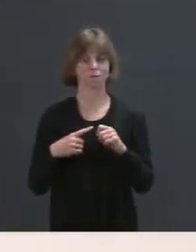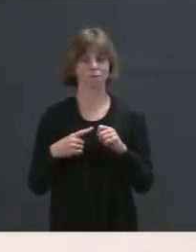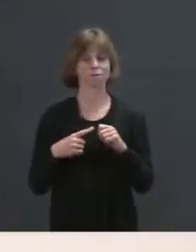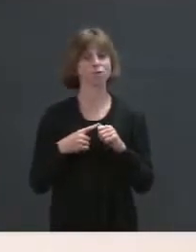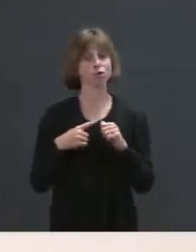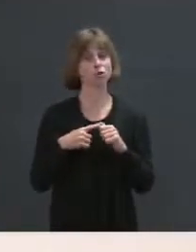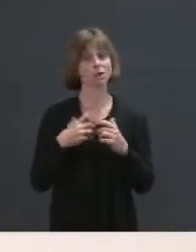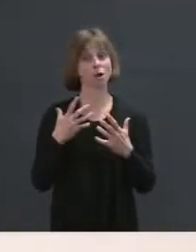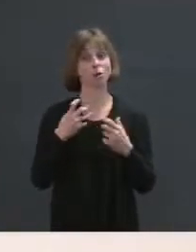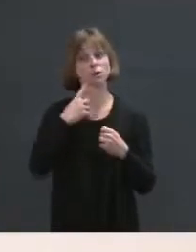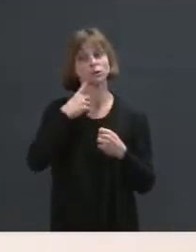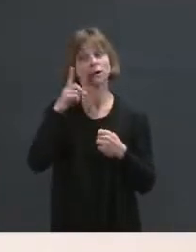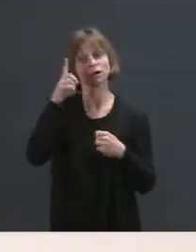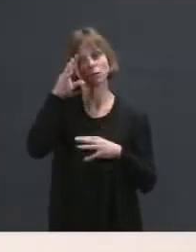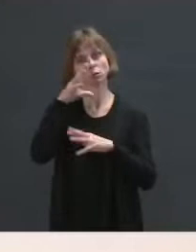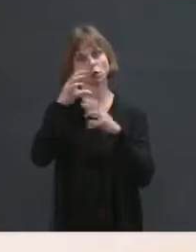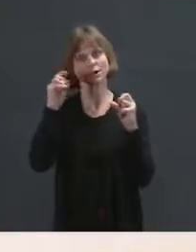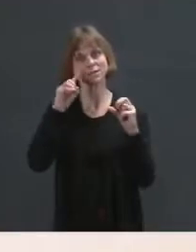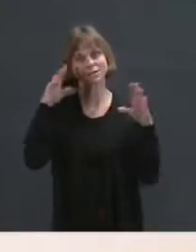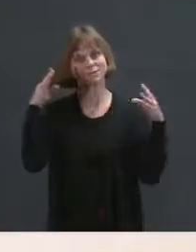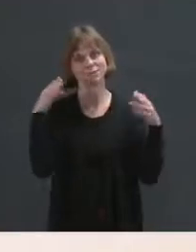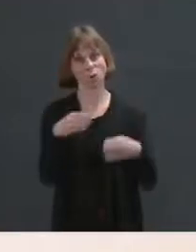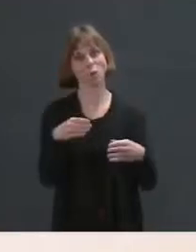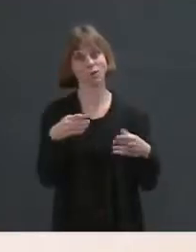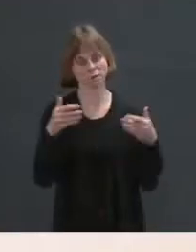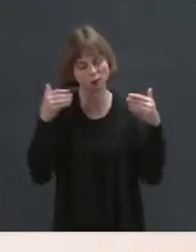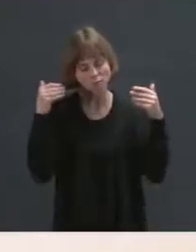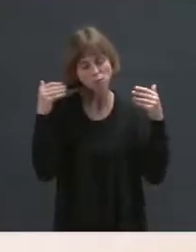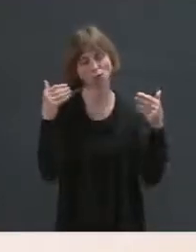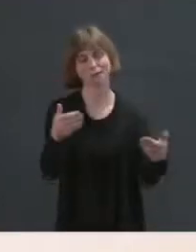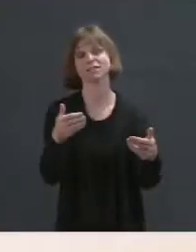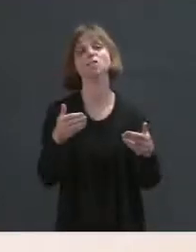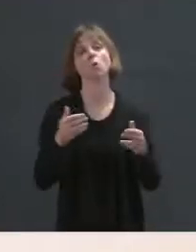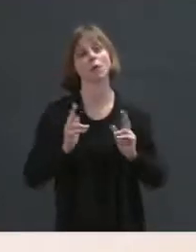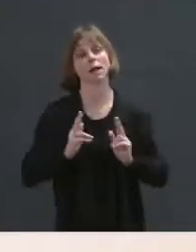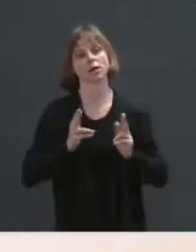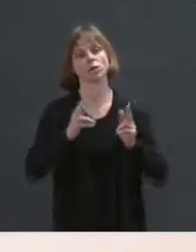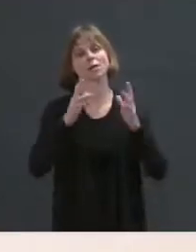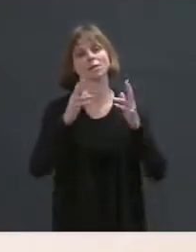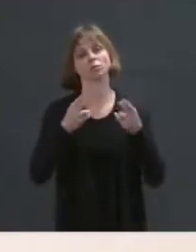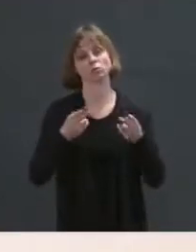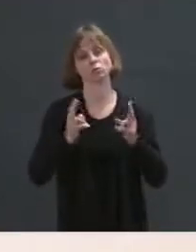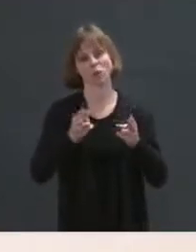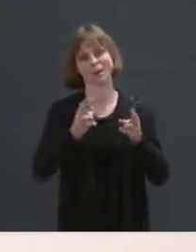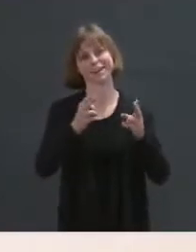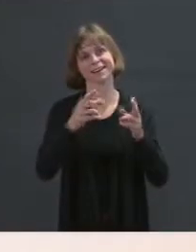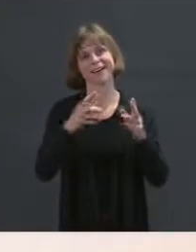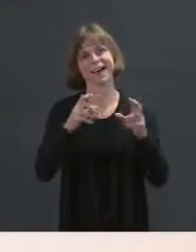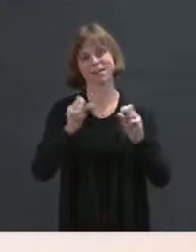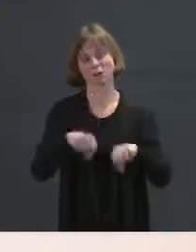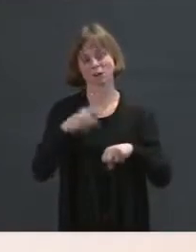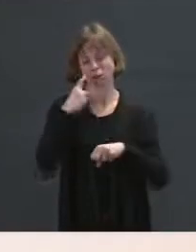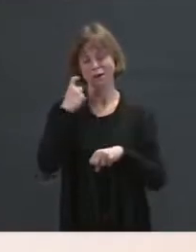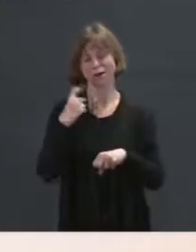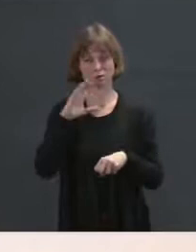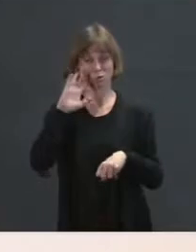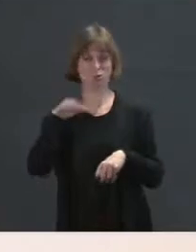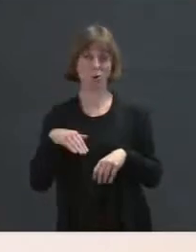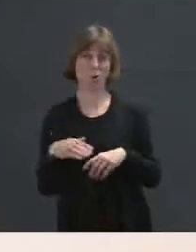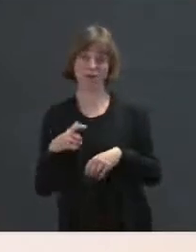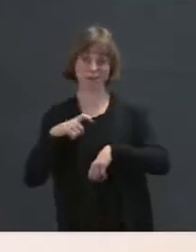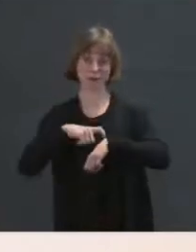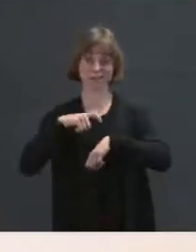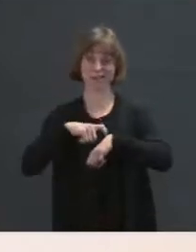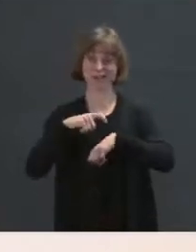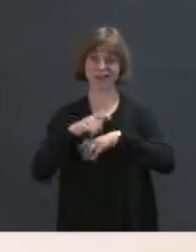the president is focused on moving this forward as quickly as possible because, as you noted, there is a timeline in